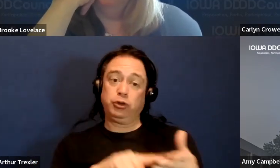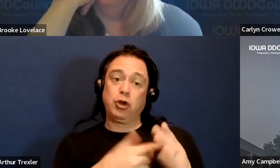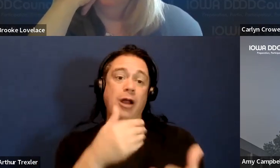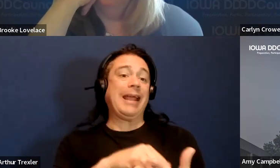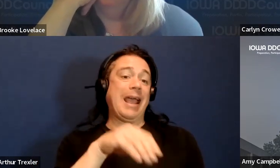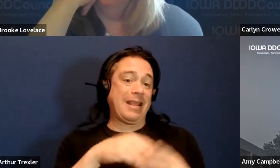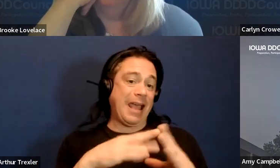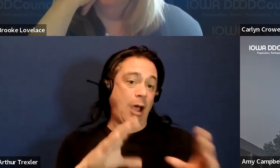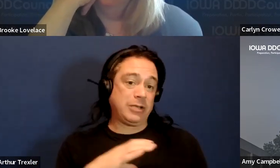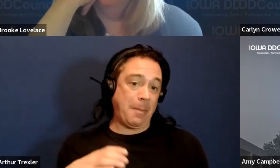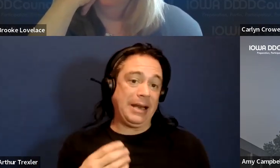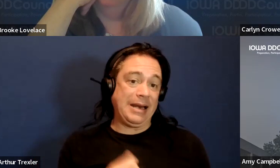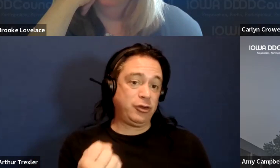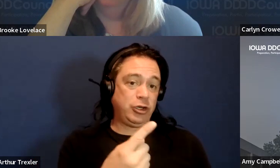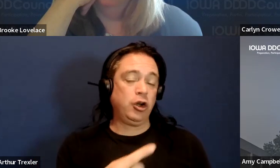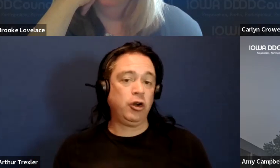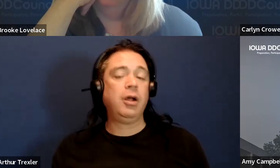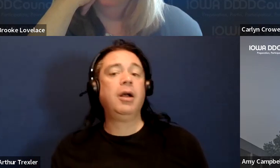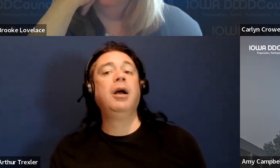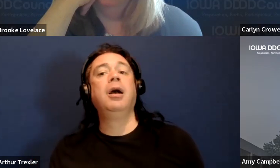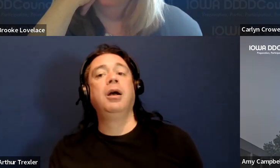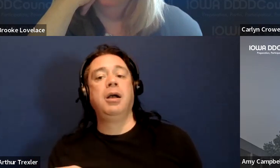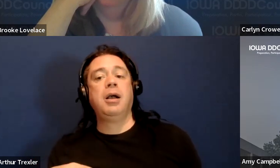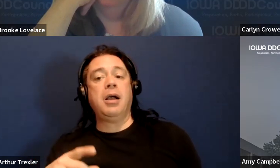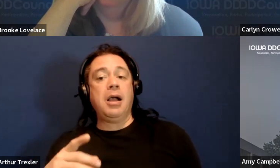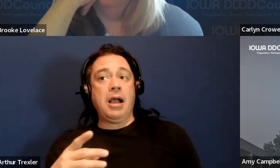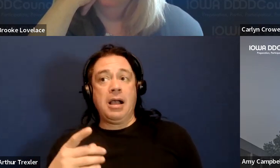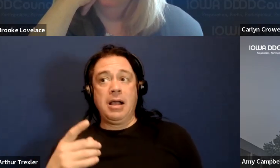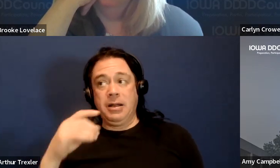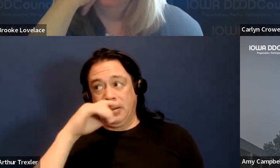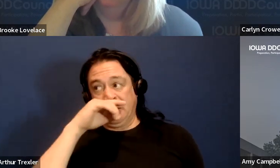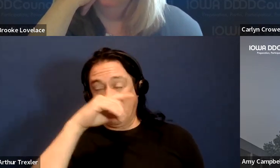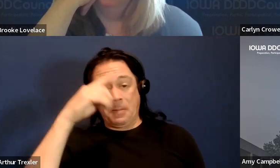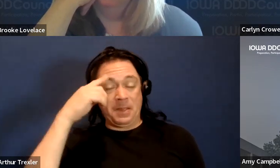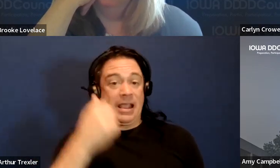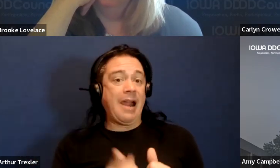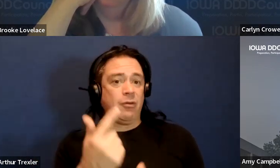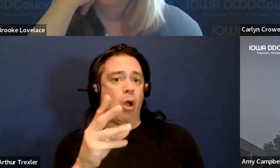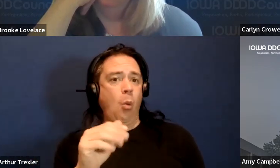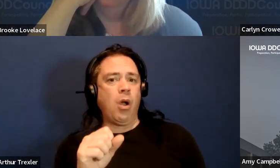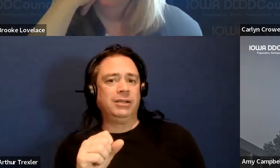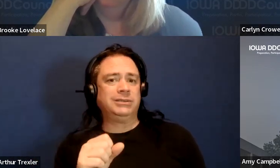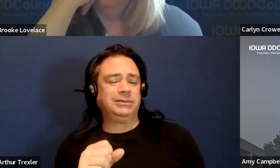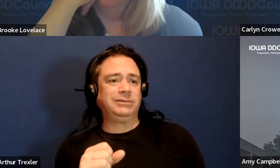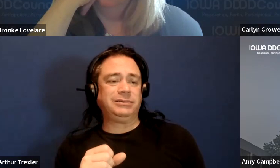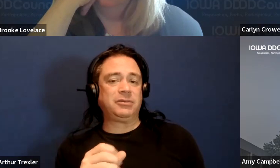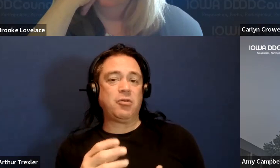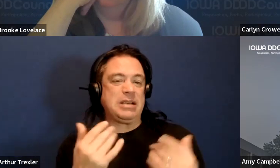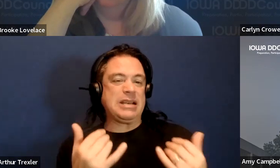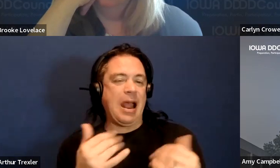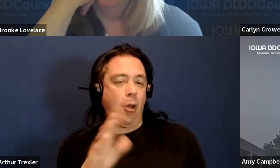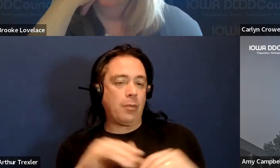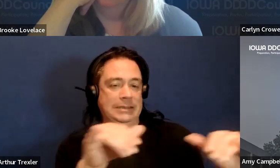House committee next year. I think everyone was pretty much now, I think, on the